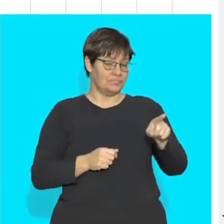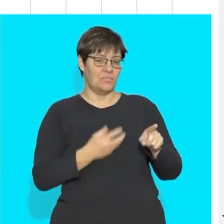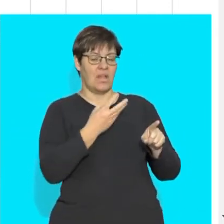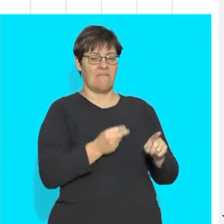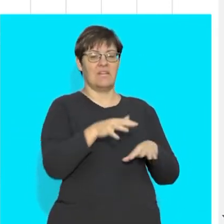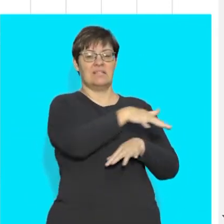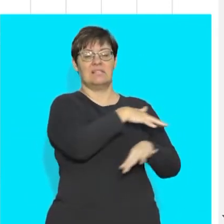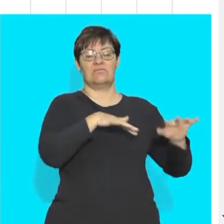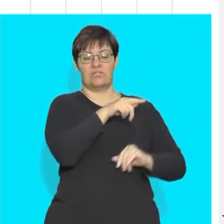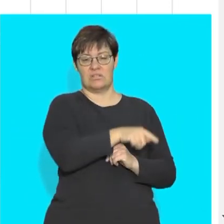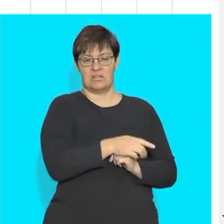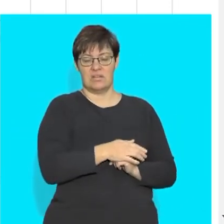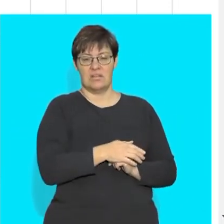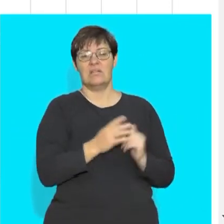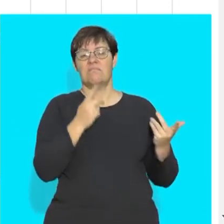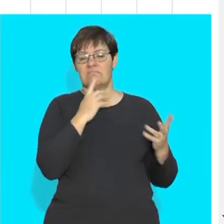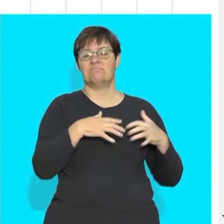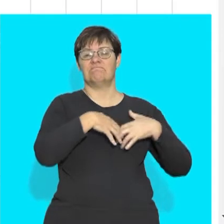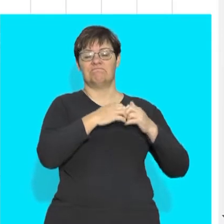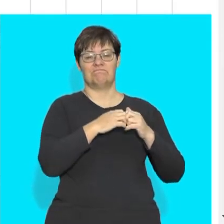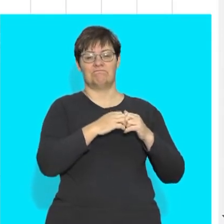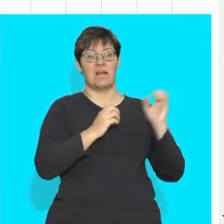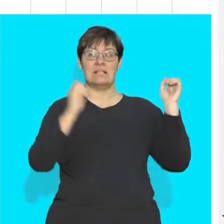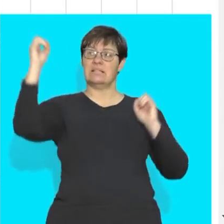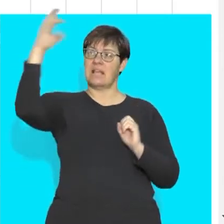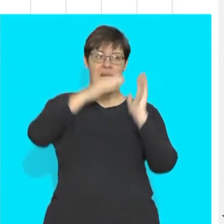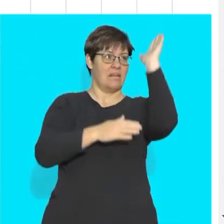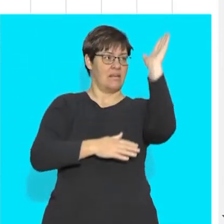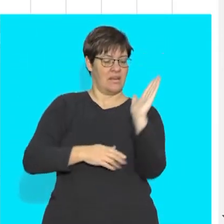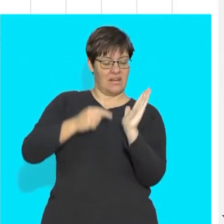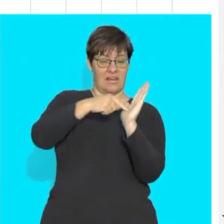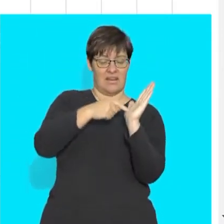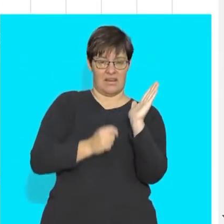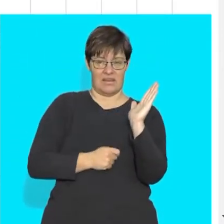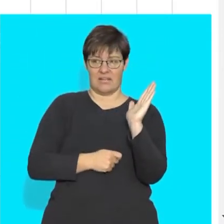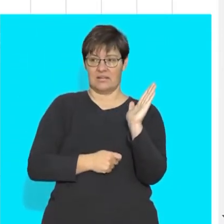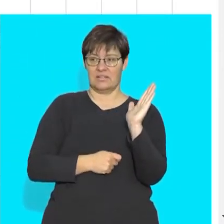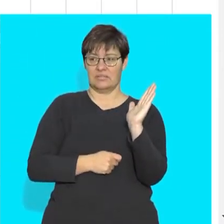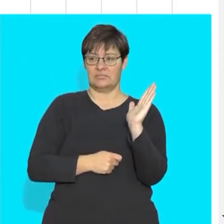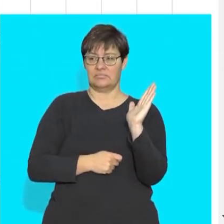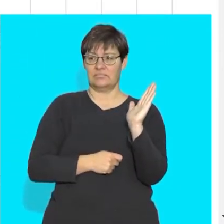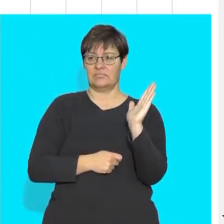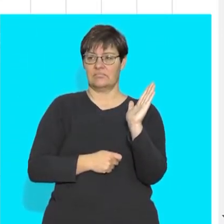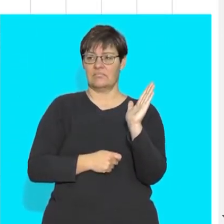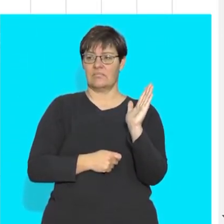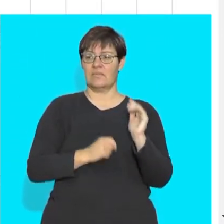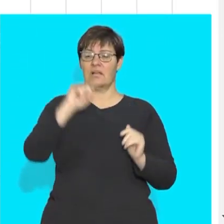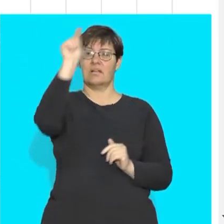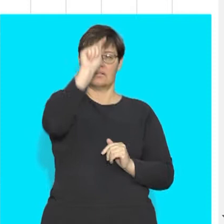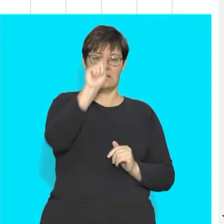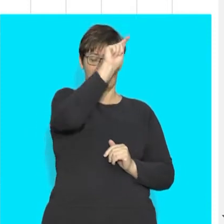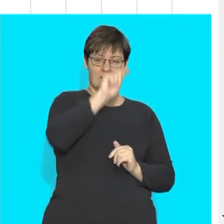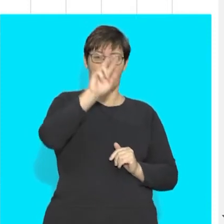I have a situation where this is like the setup of a solar panel. These little squiggly lines are the